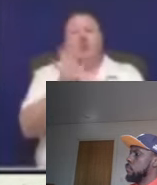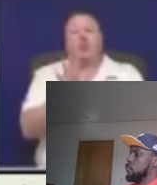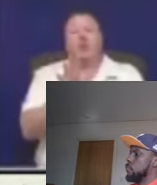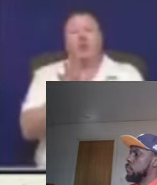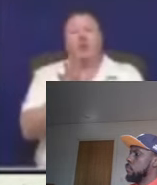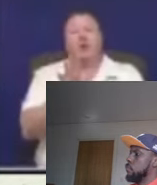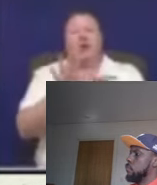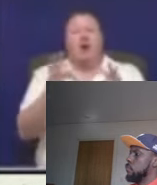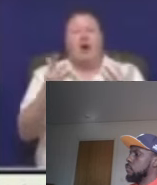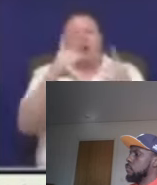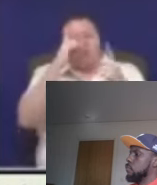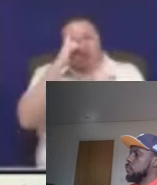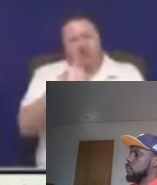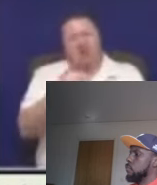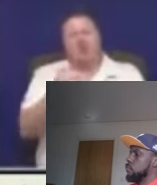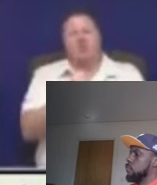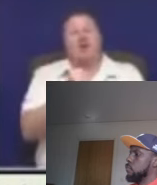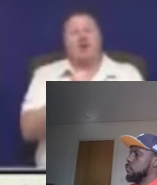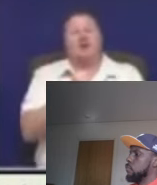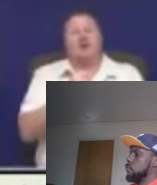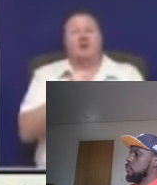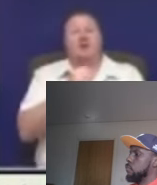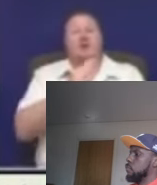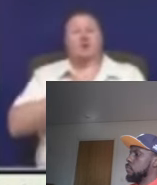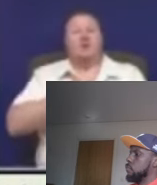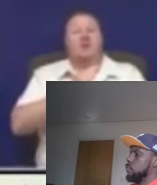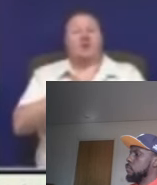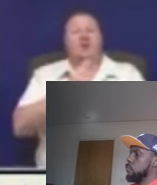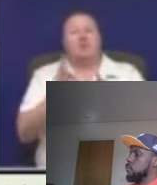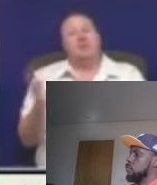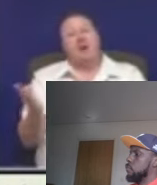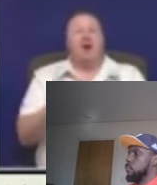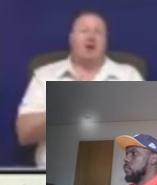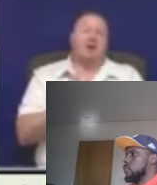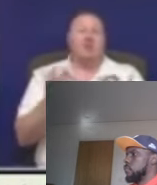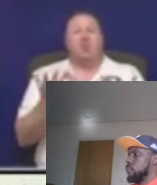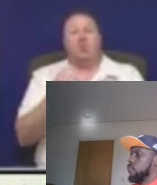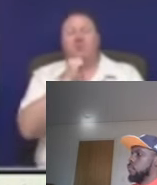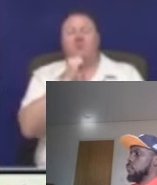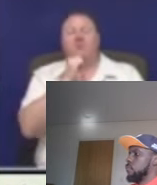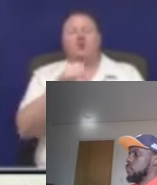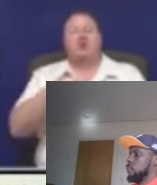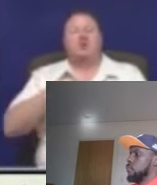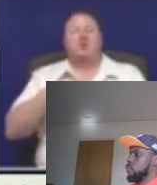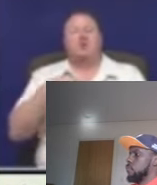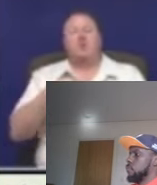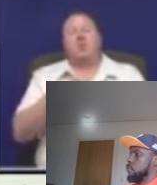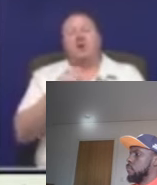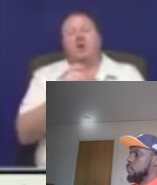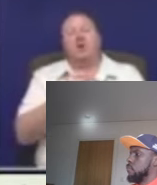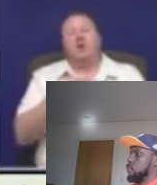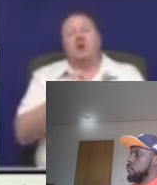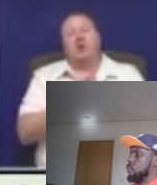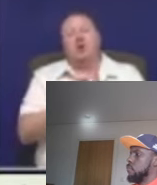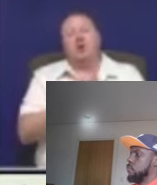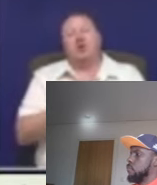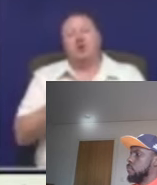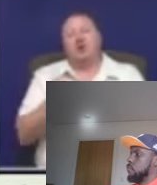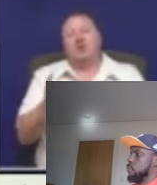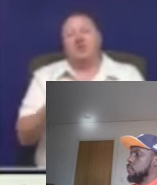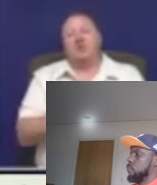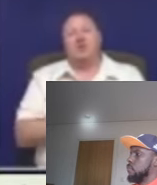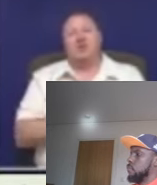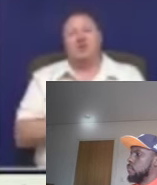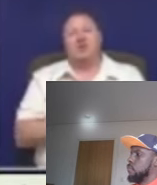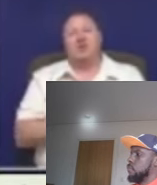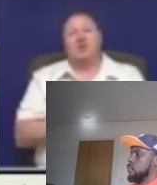of how decisions are made, which will prevent any bias or irregularity in the awarding of contracts. This step, modeled